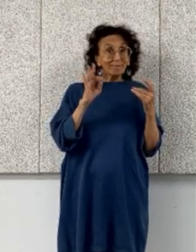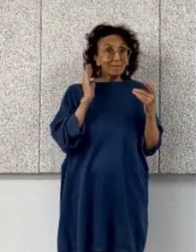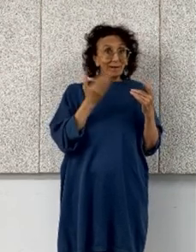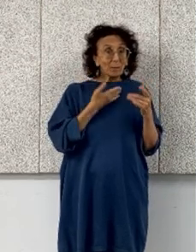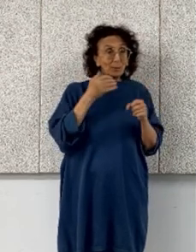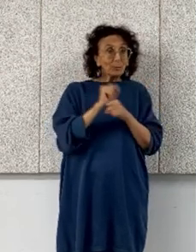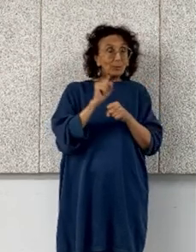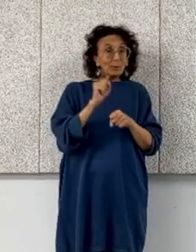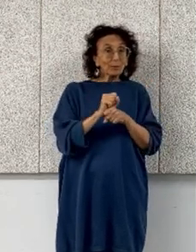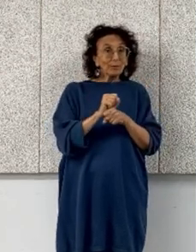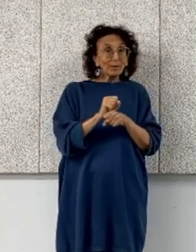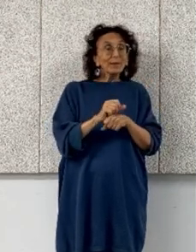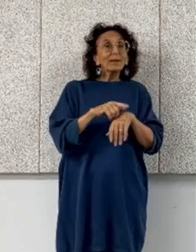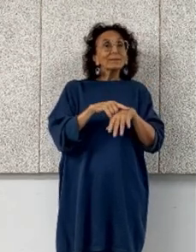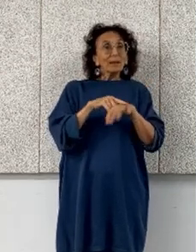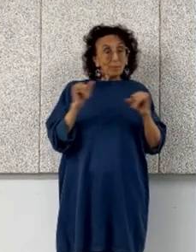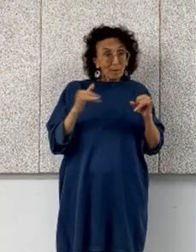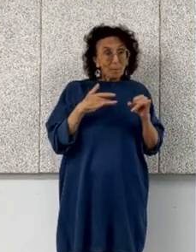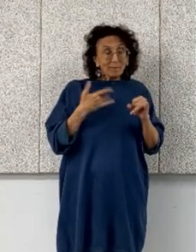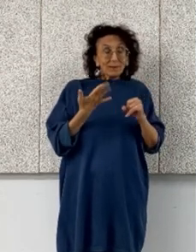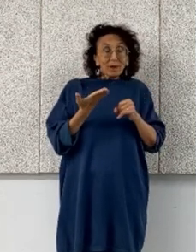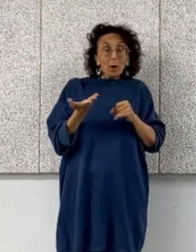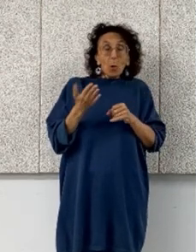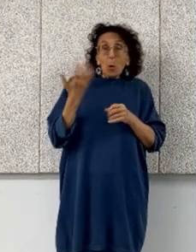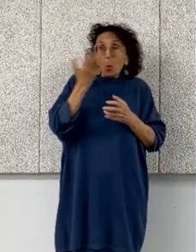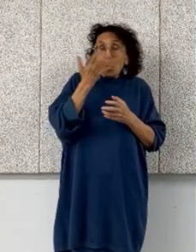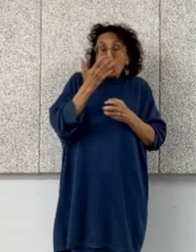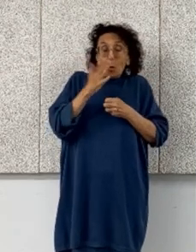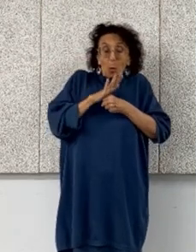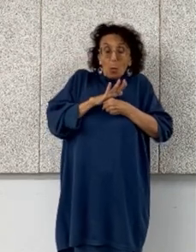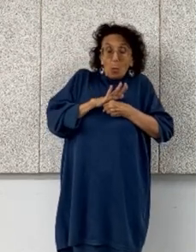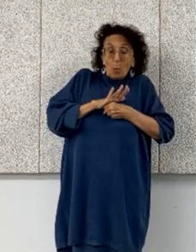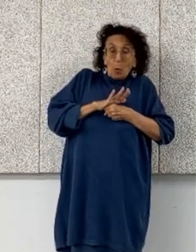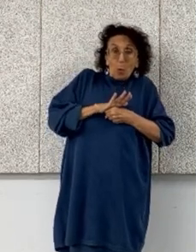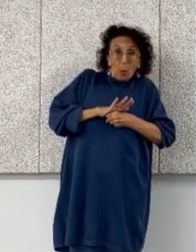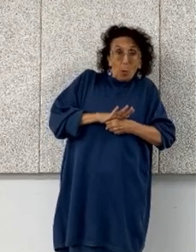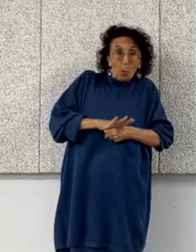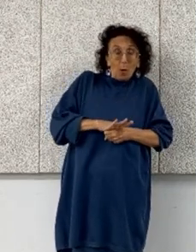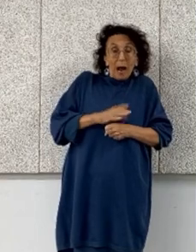an immense pressure to